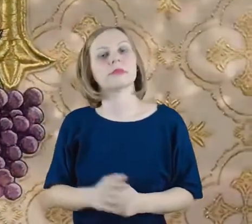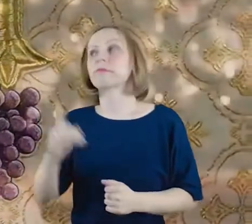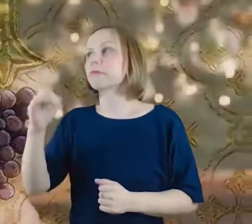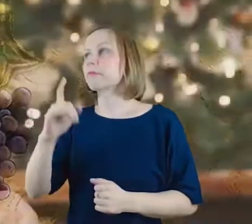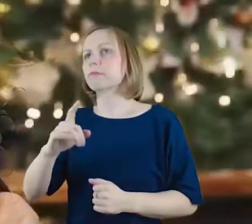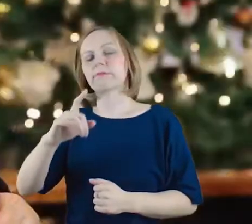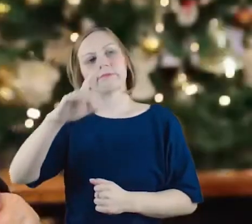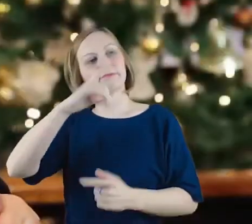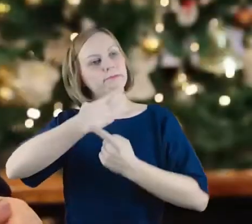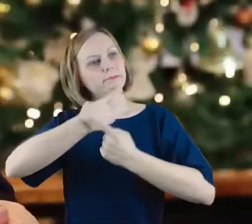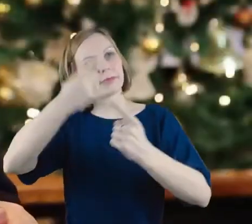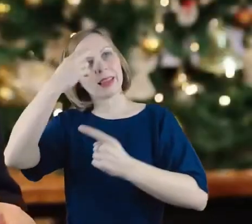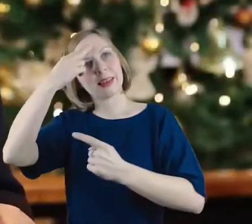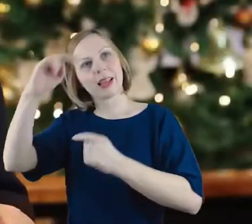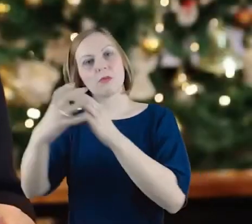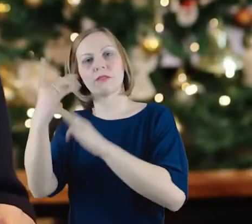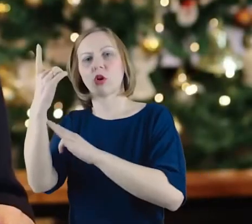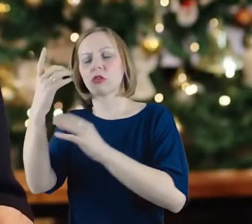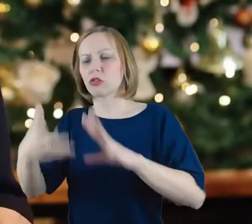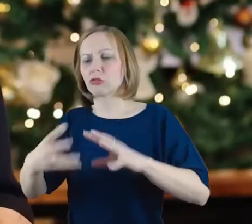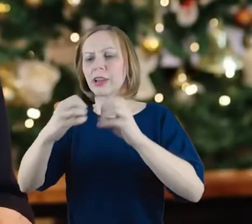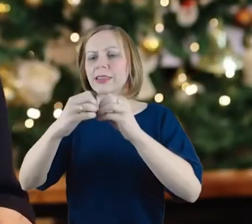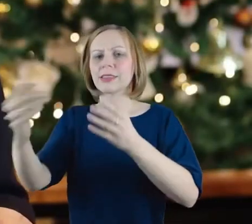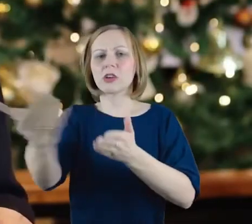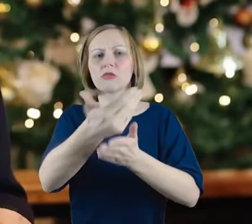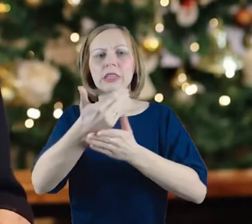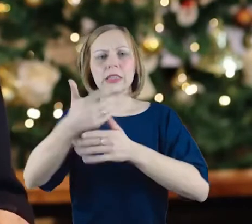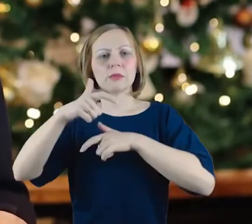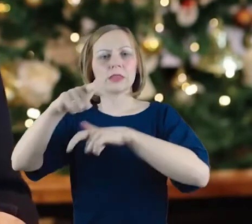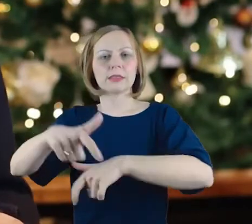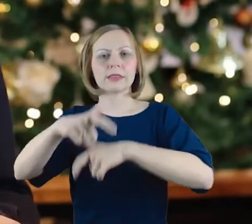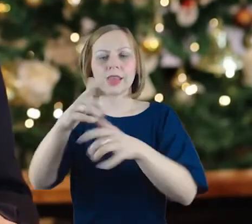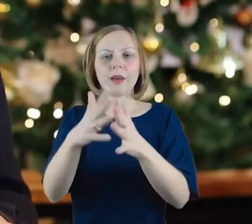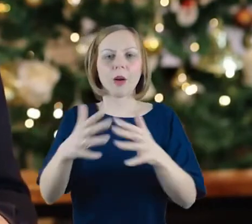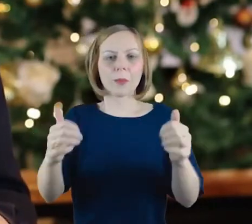name of God, who is creator, redeemer, and sustainer. Amen.